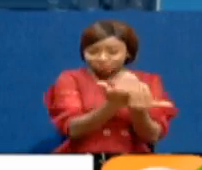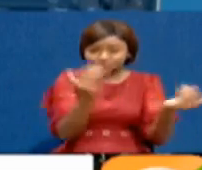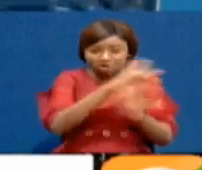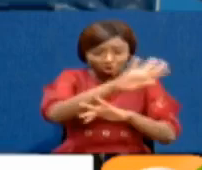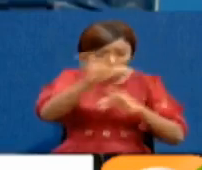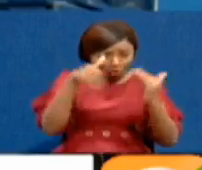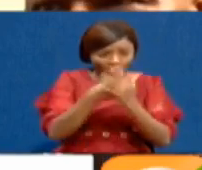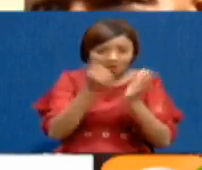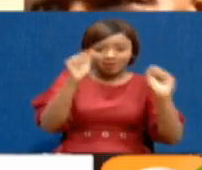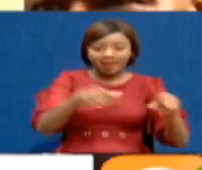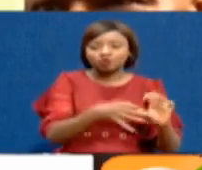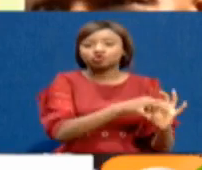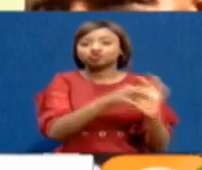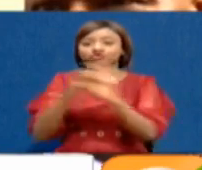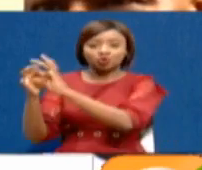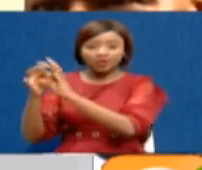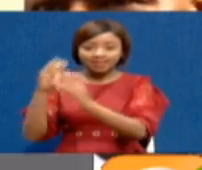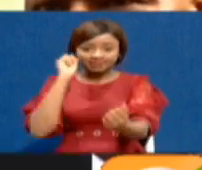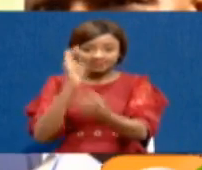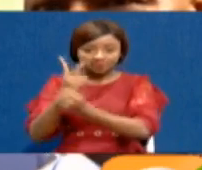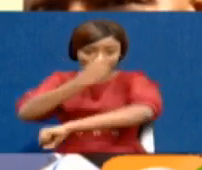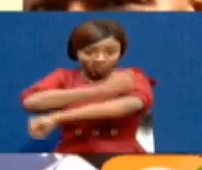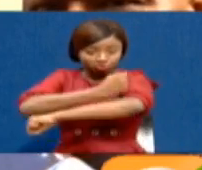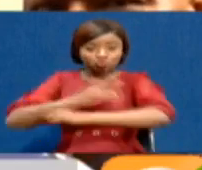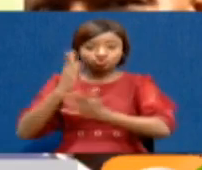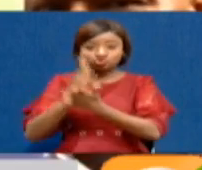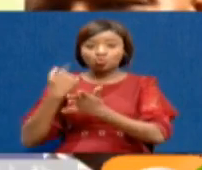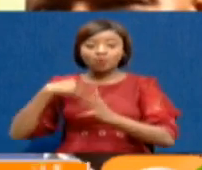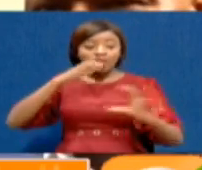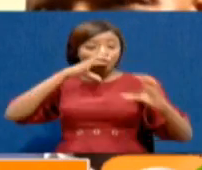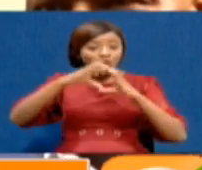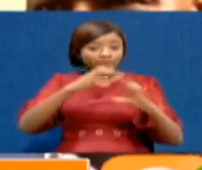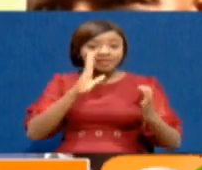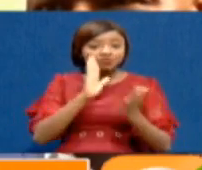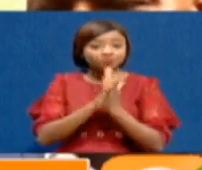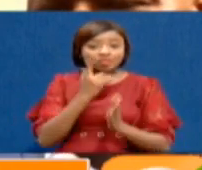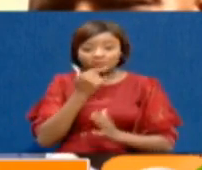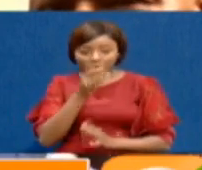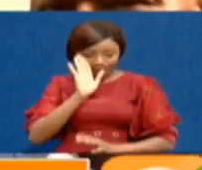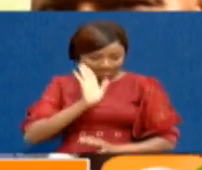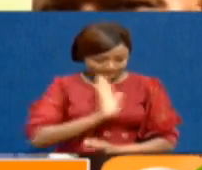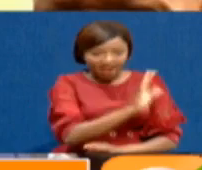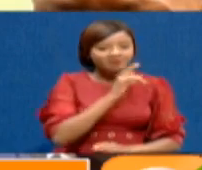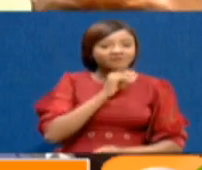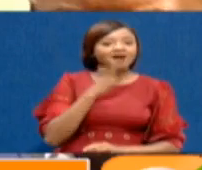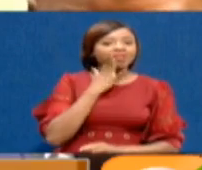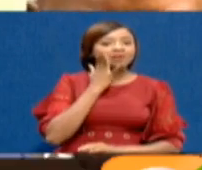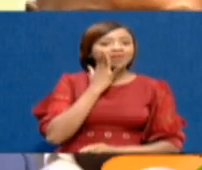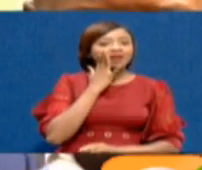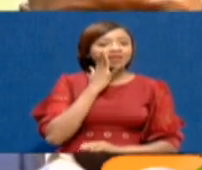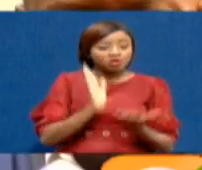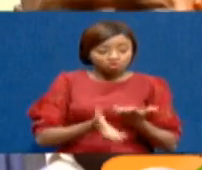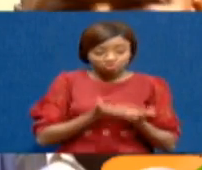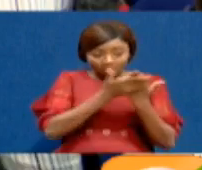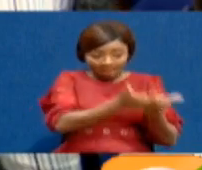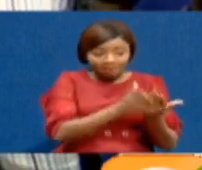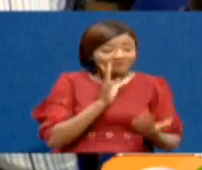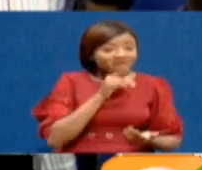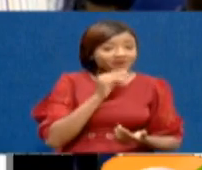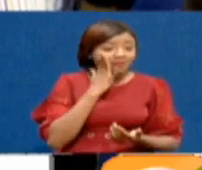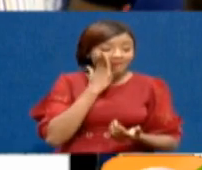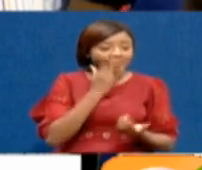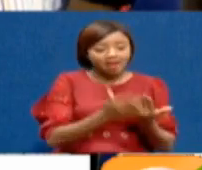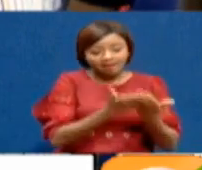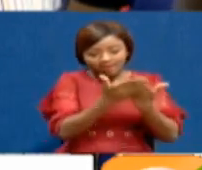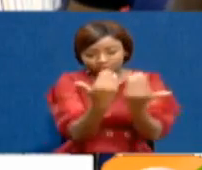We will actually target the parent, not even the child, so that the parent makes sure that the child goes to school. The